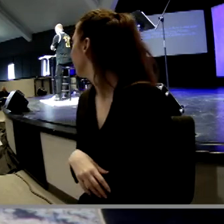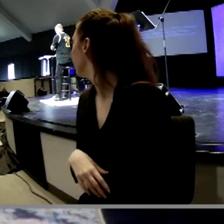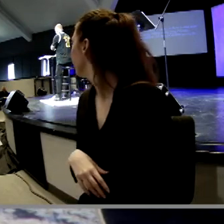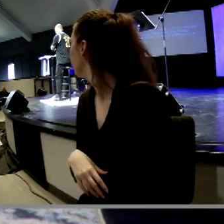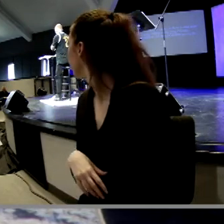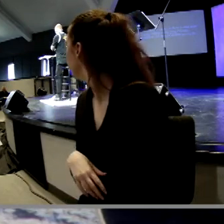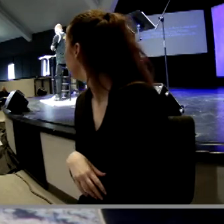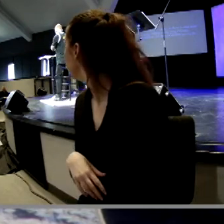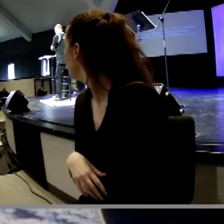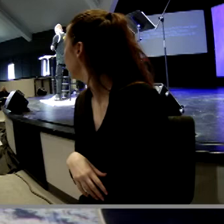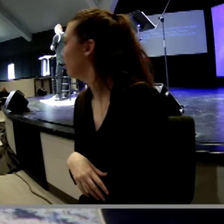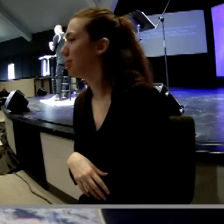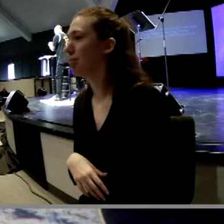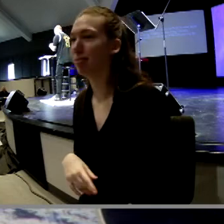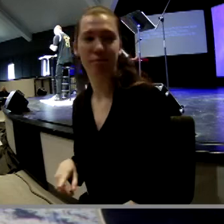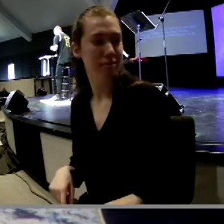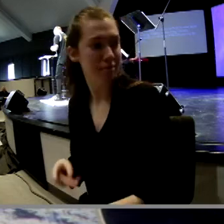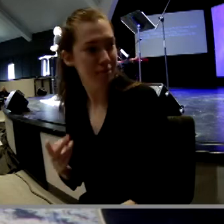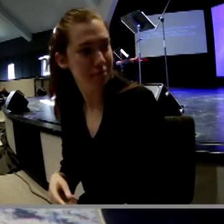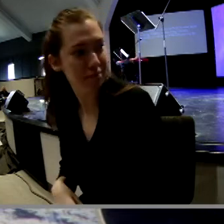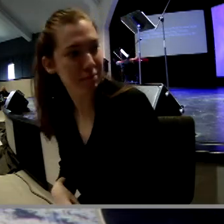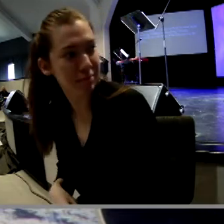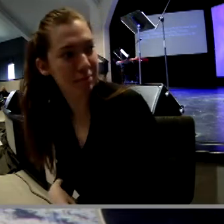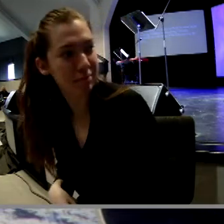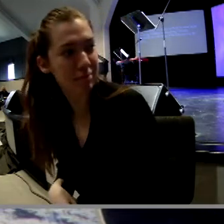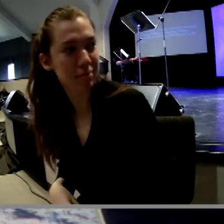That's what came out.